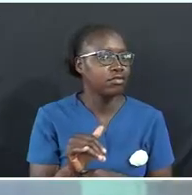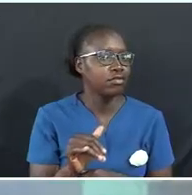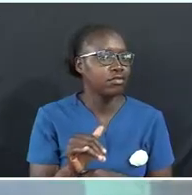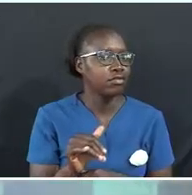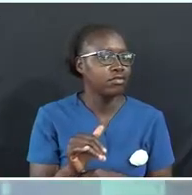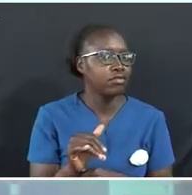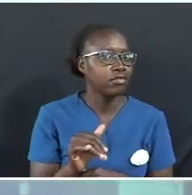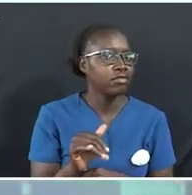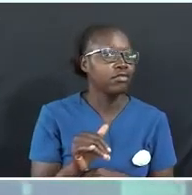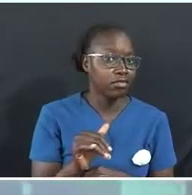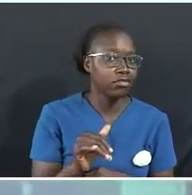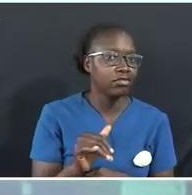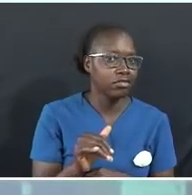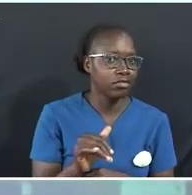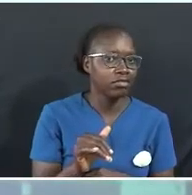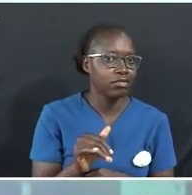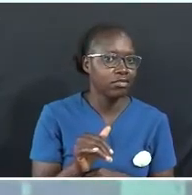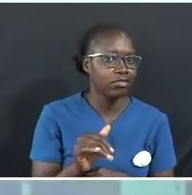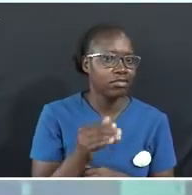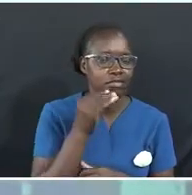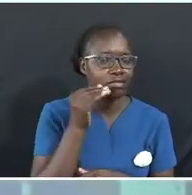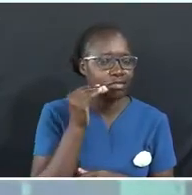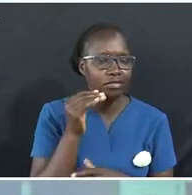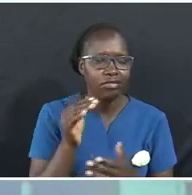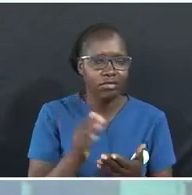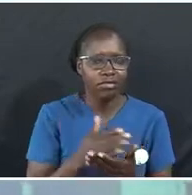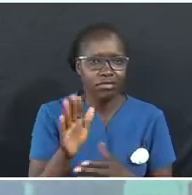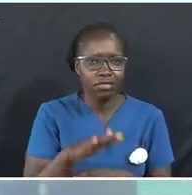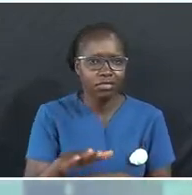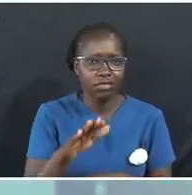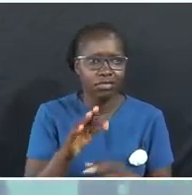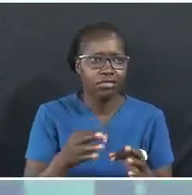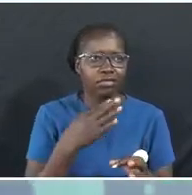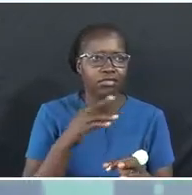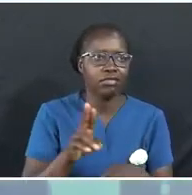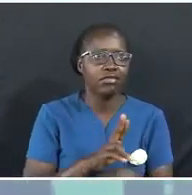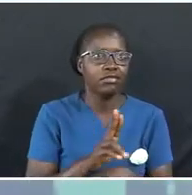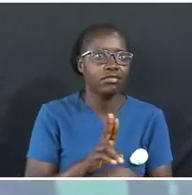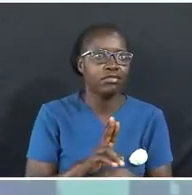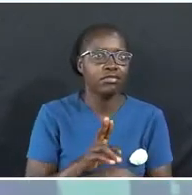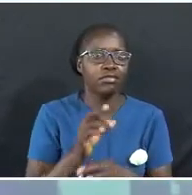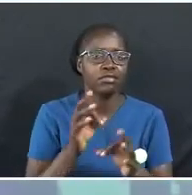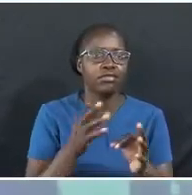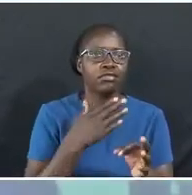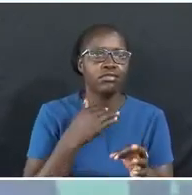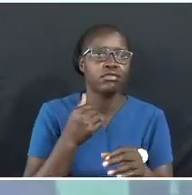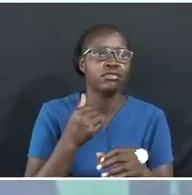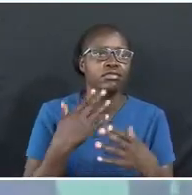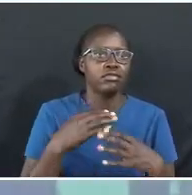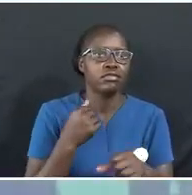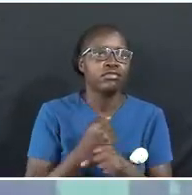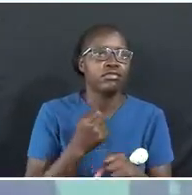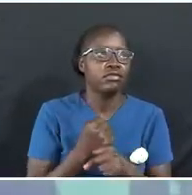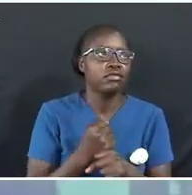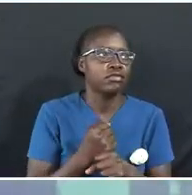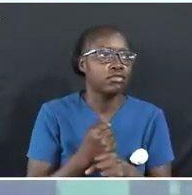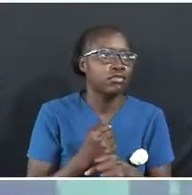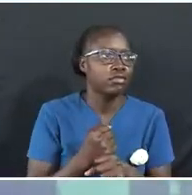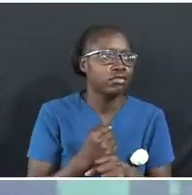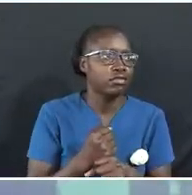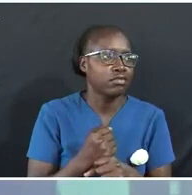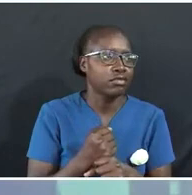There is a phrase which people used to use when they wanted people to work and help them some work, which they used to